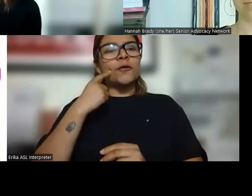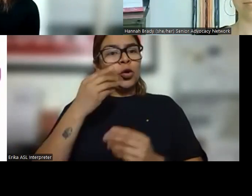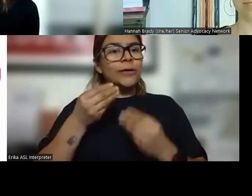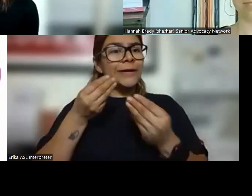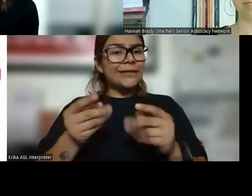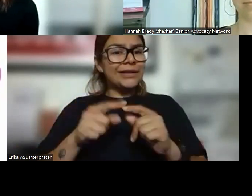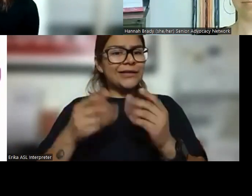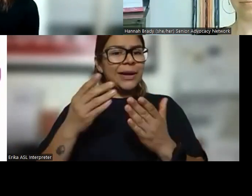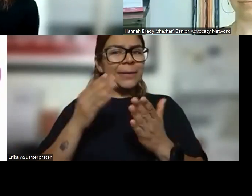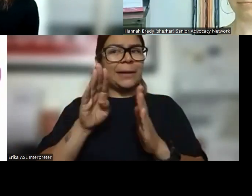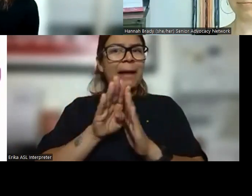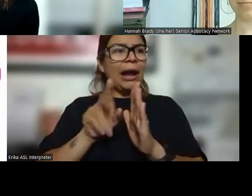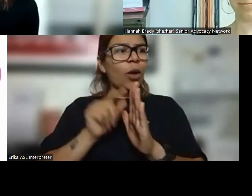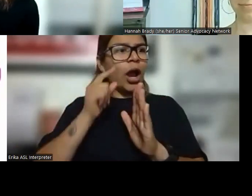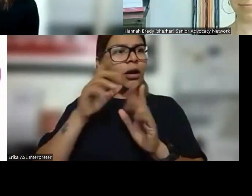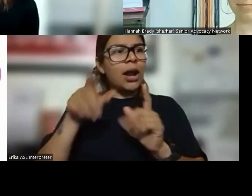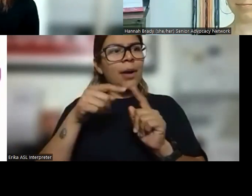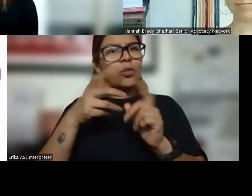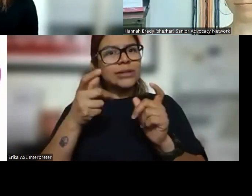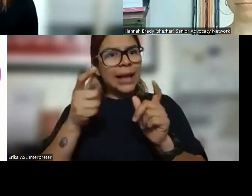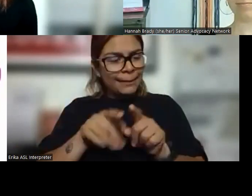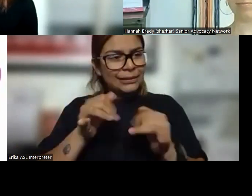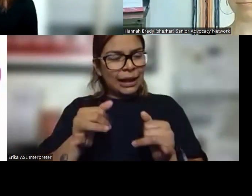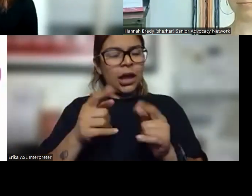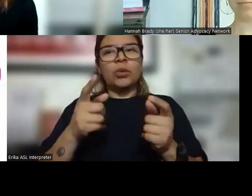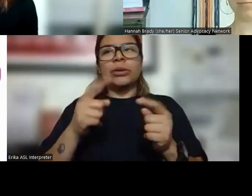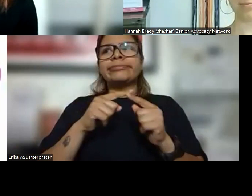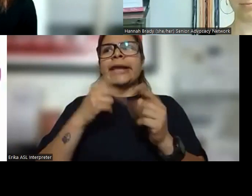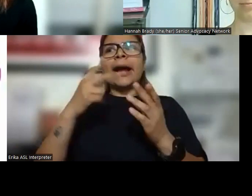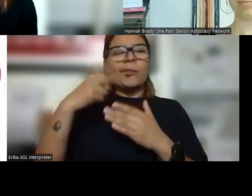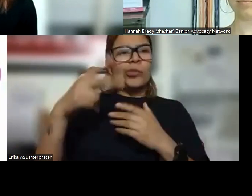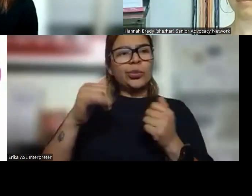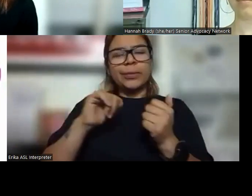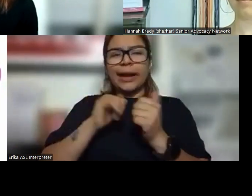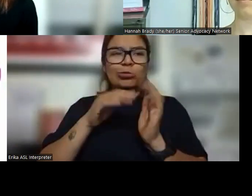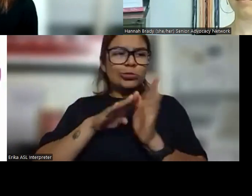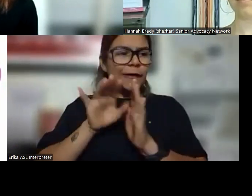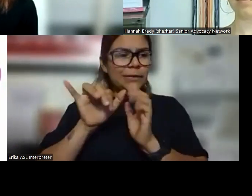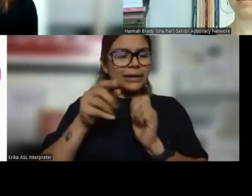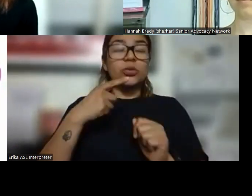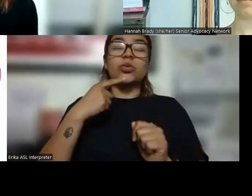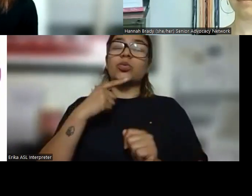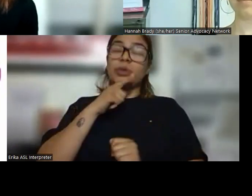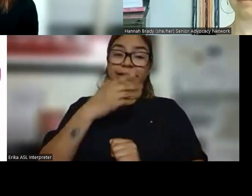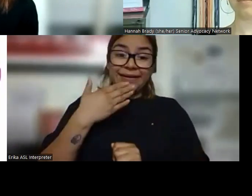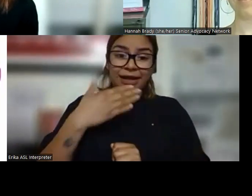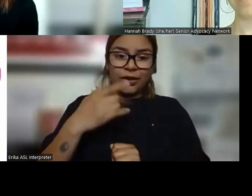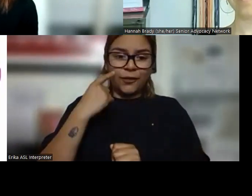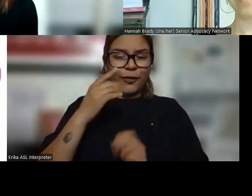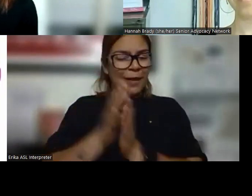and a statewide rental subsidy program. I also wanted to thank Marty for his personal and